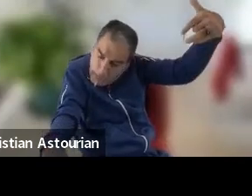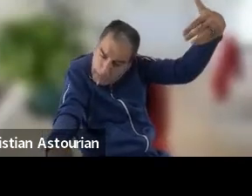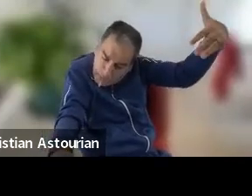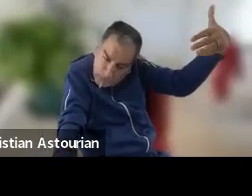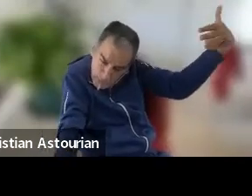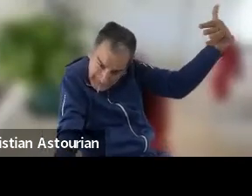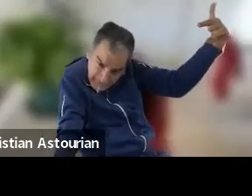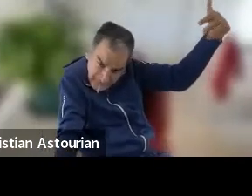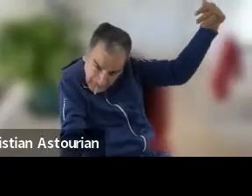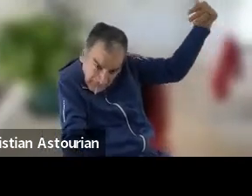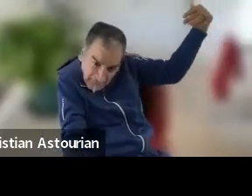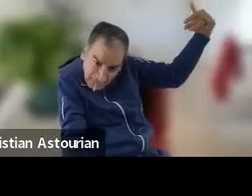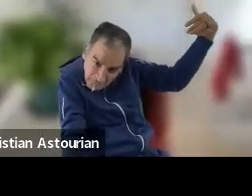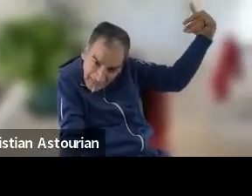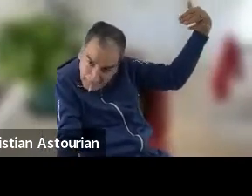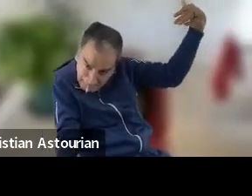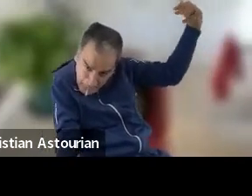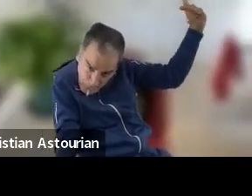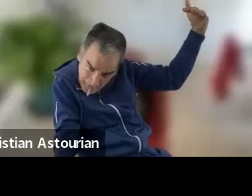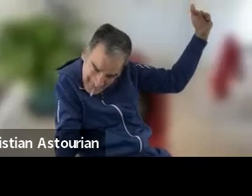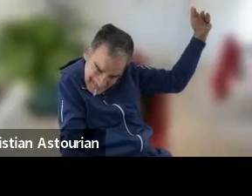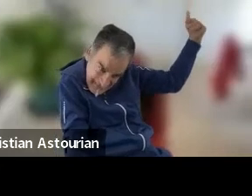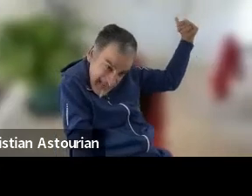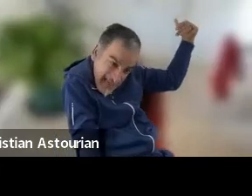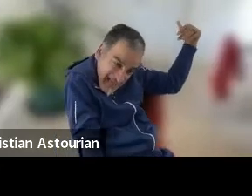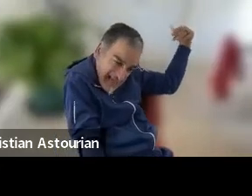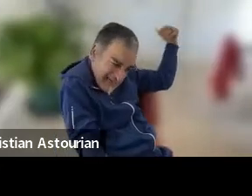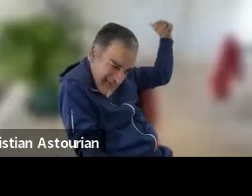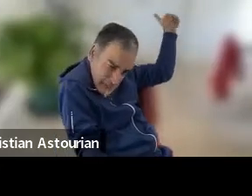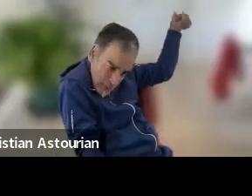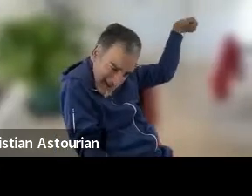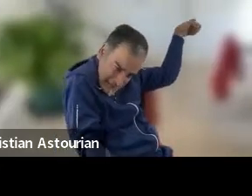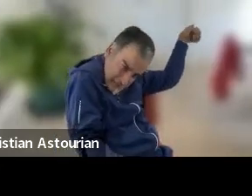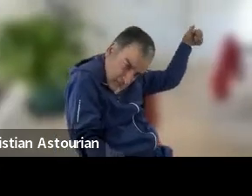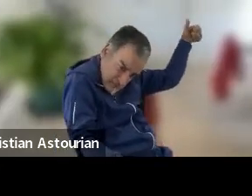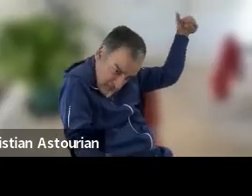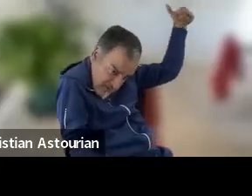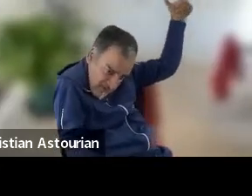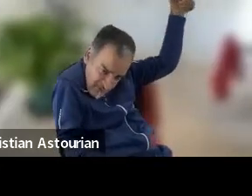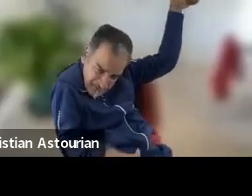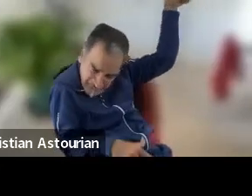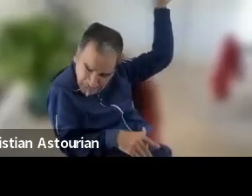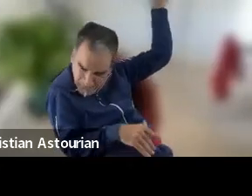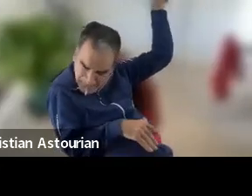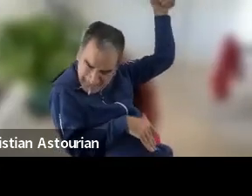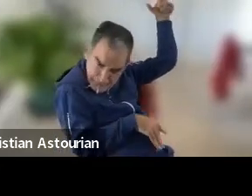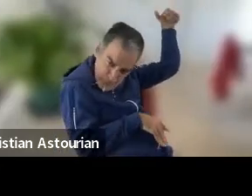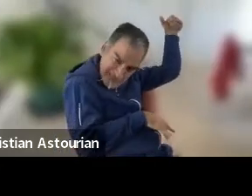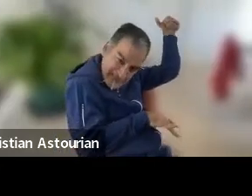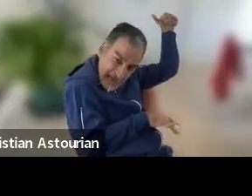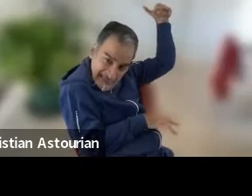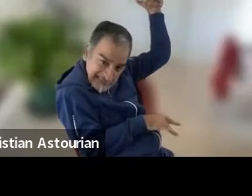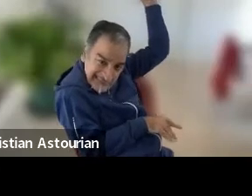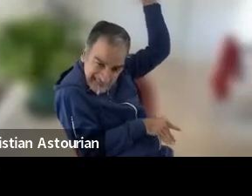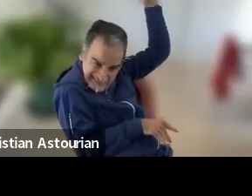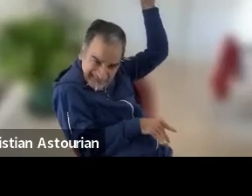another opportunity for employment and education for people